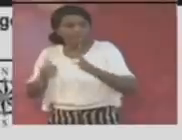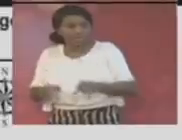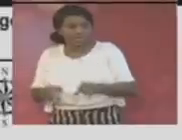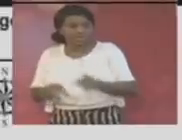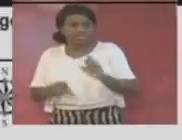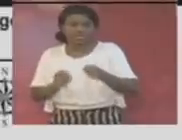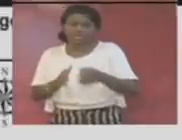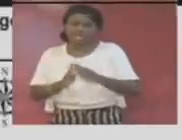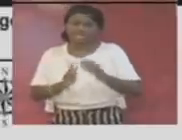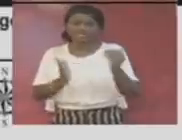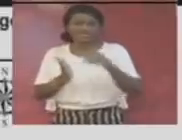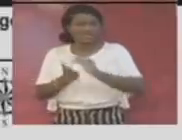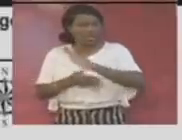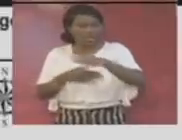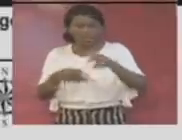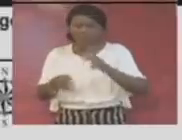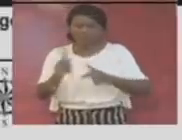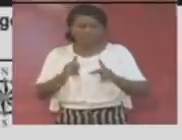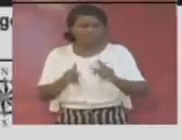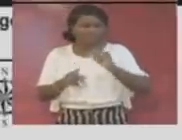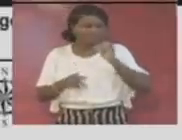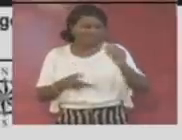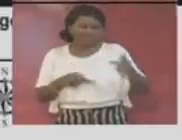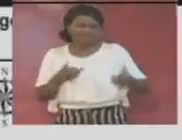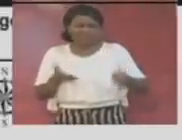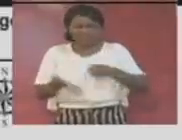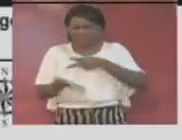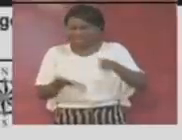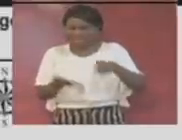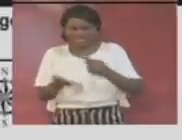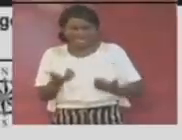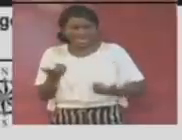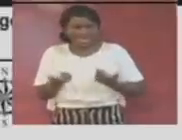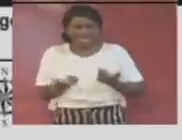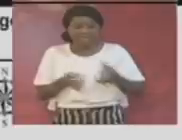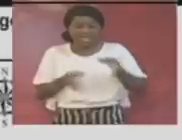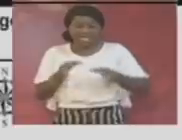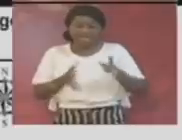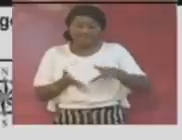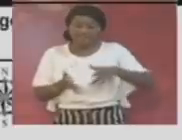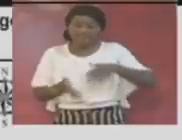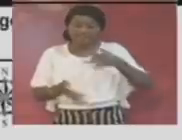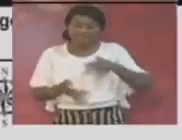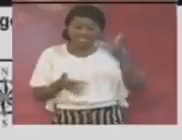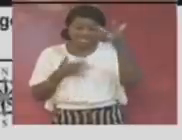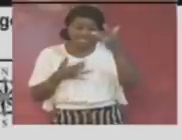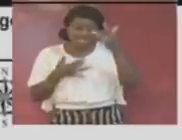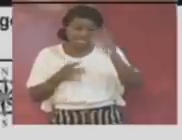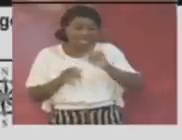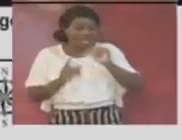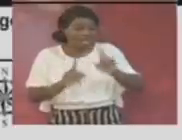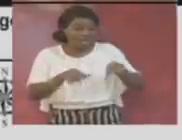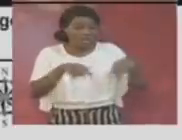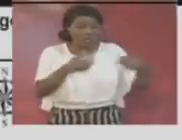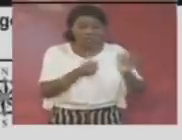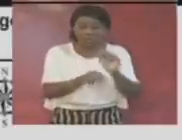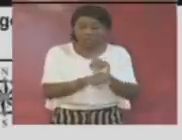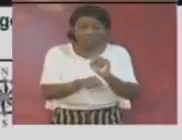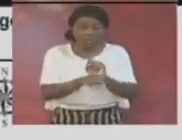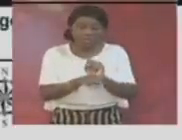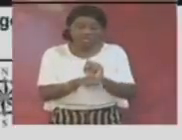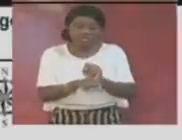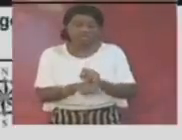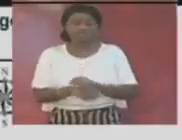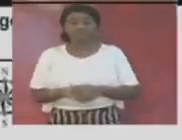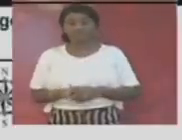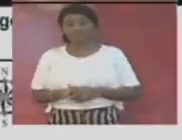persons: avoid gatherings, avoid going to work or into workplaces with any sort of respiratory or flu-like symptoms.